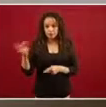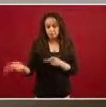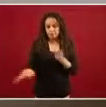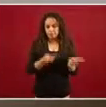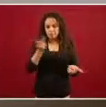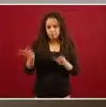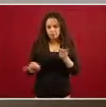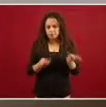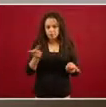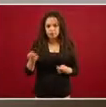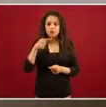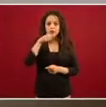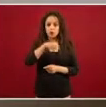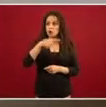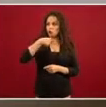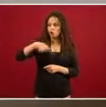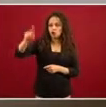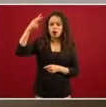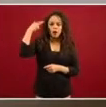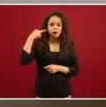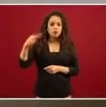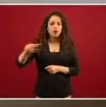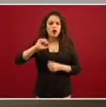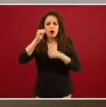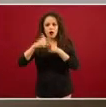identifying the people, their